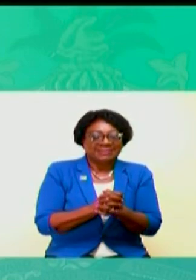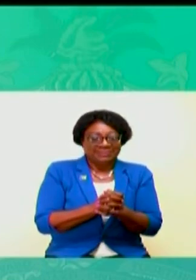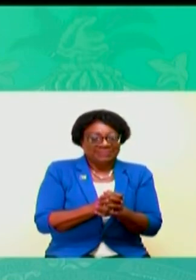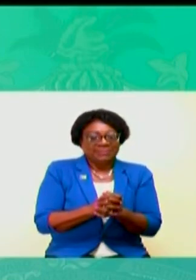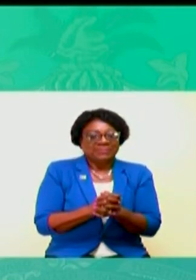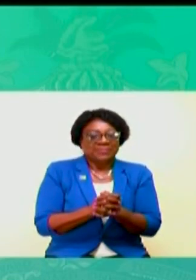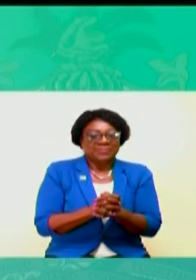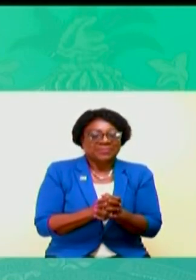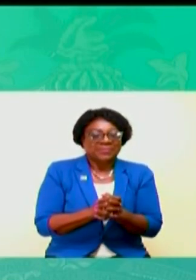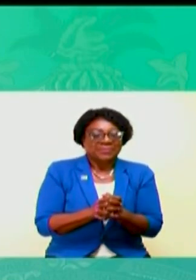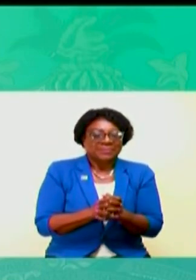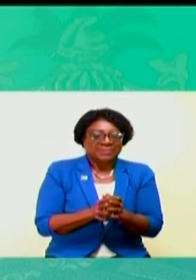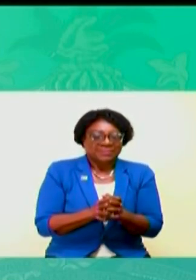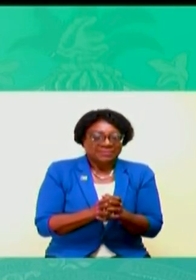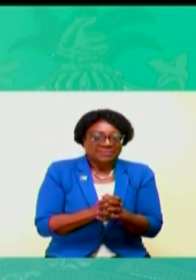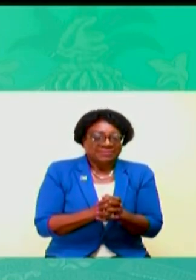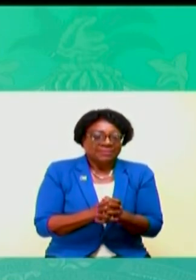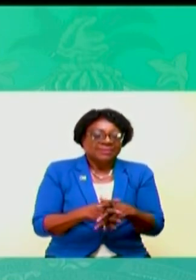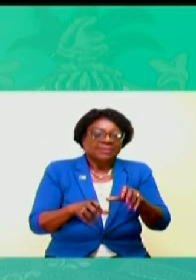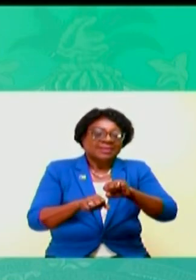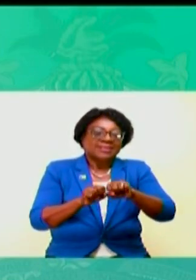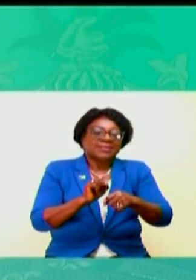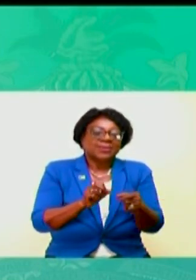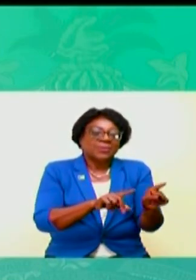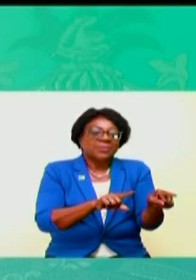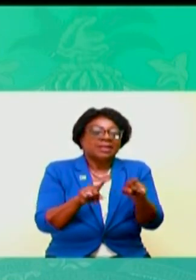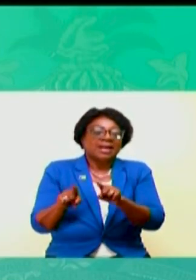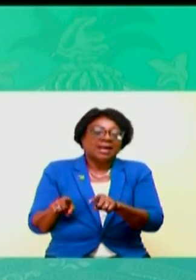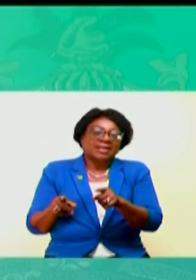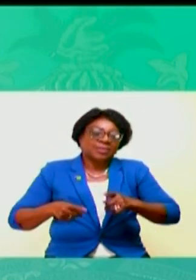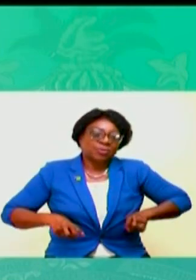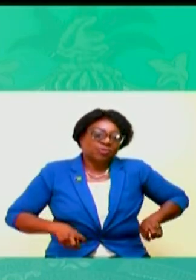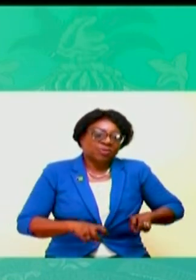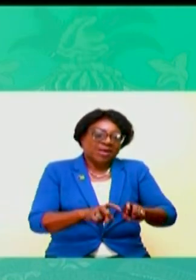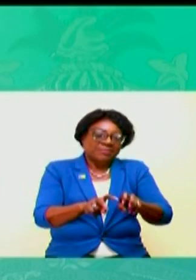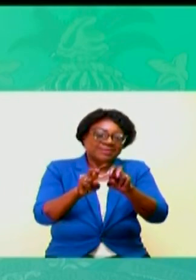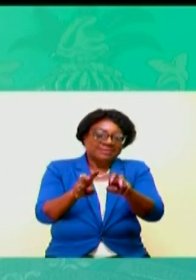You got him? So as you traverse,